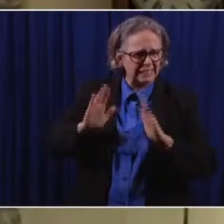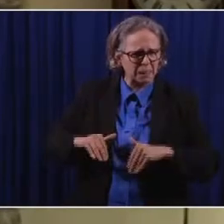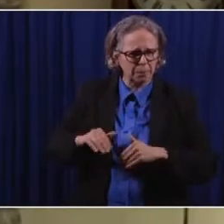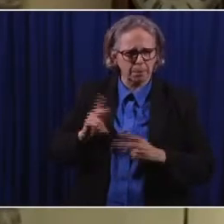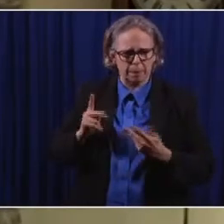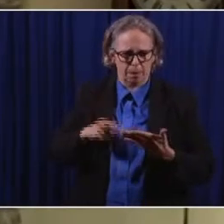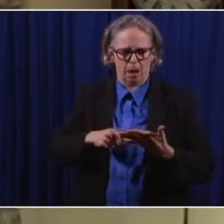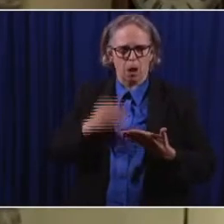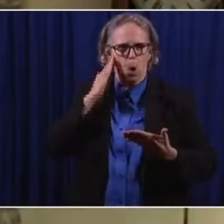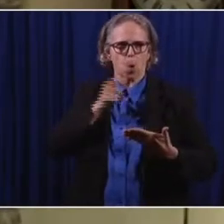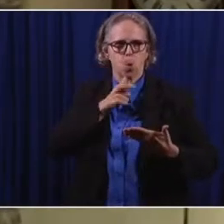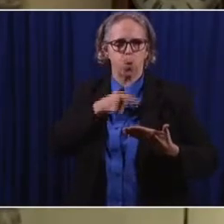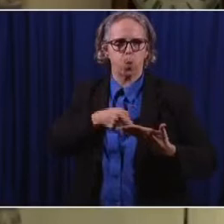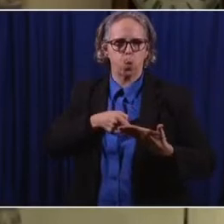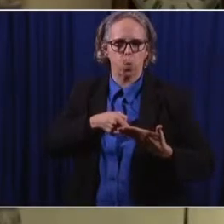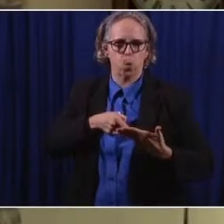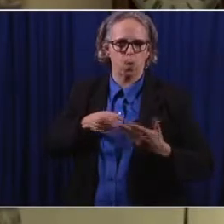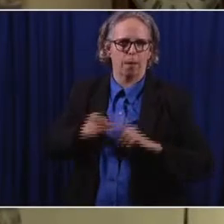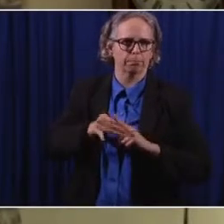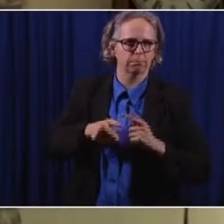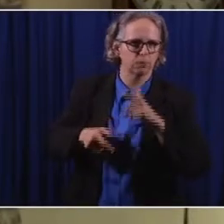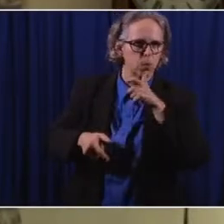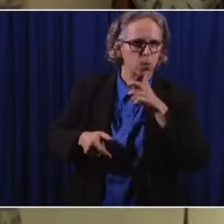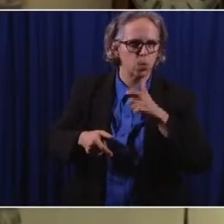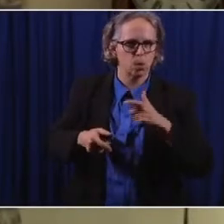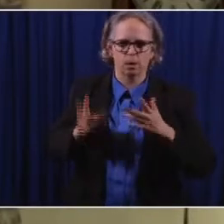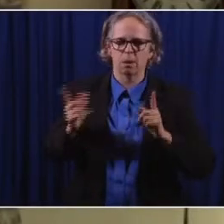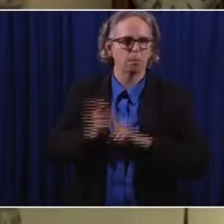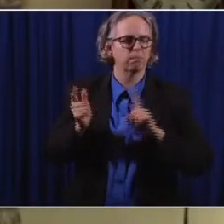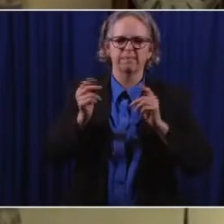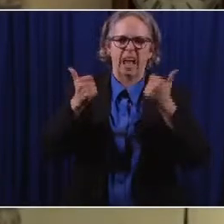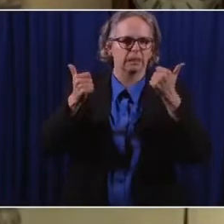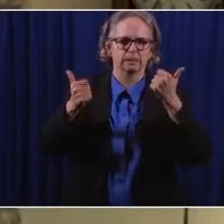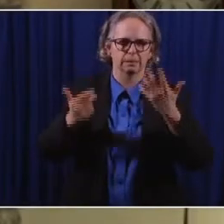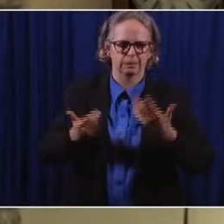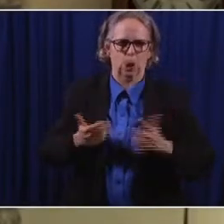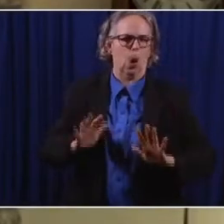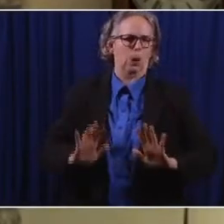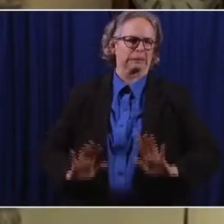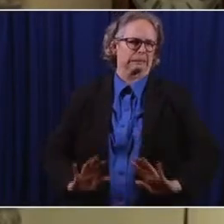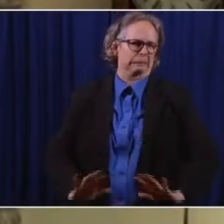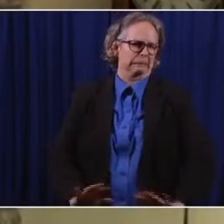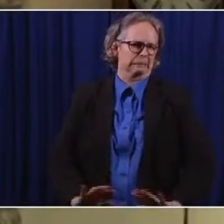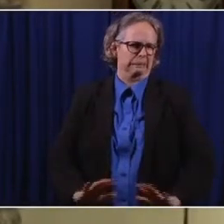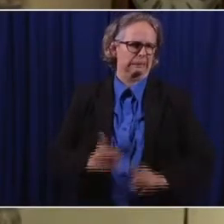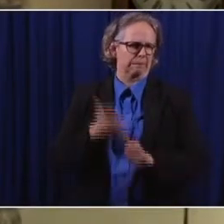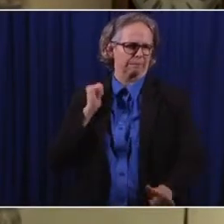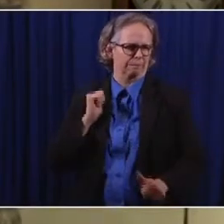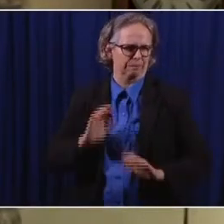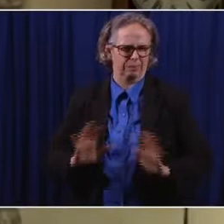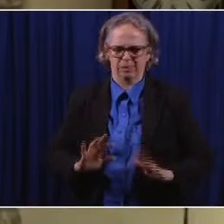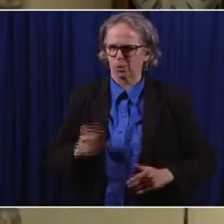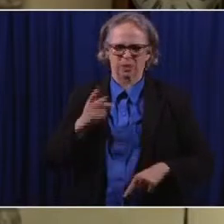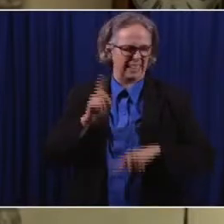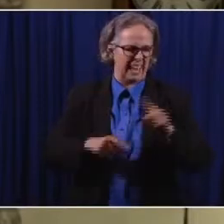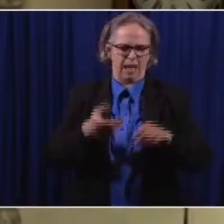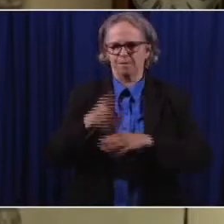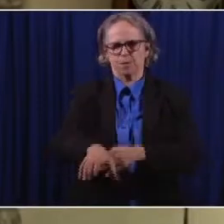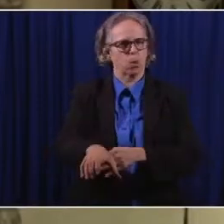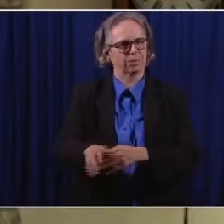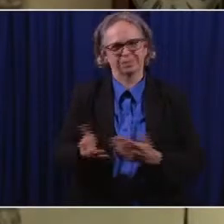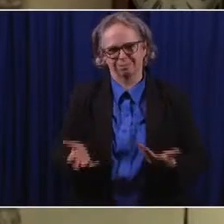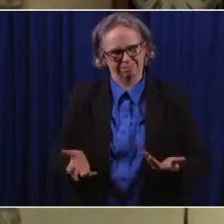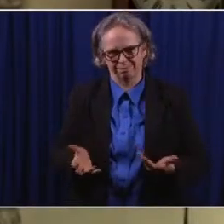COVID, which is illegal. They cannot do that. We cannot do that. I cannot require them and should not require them to do